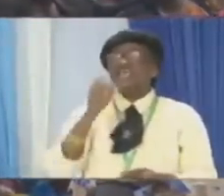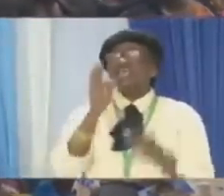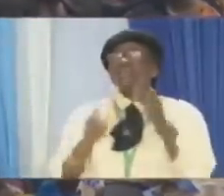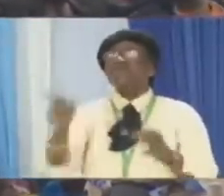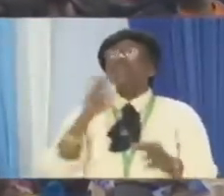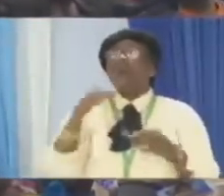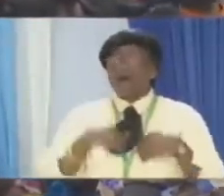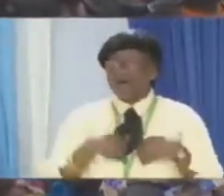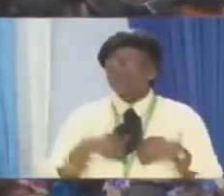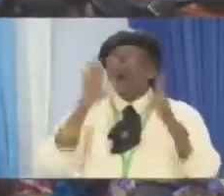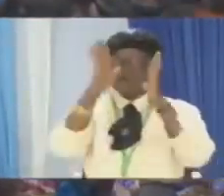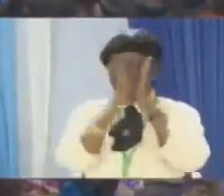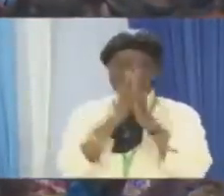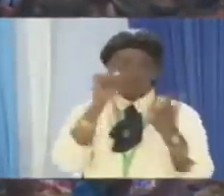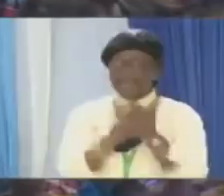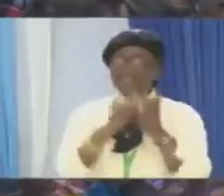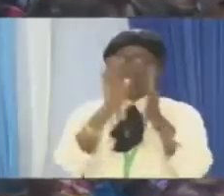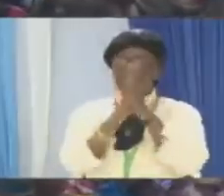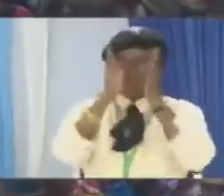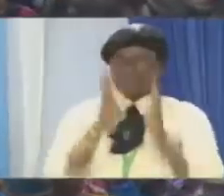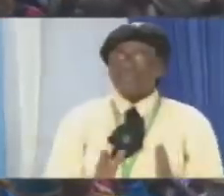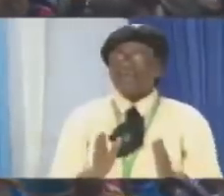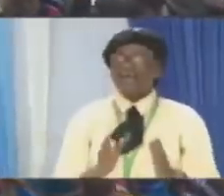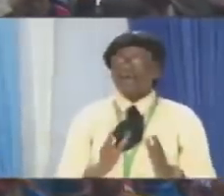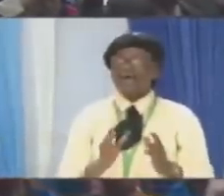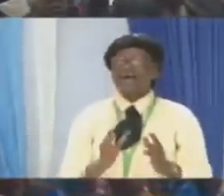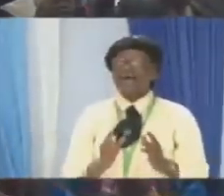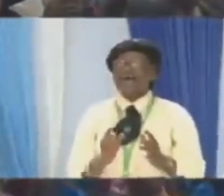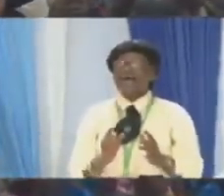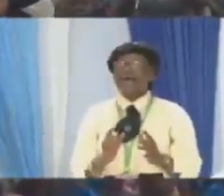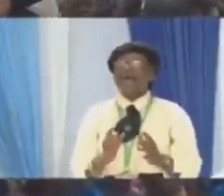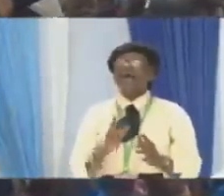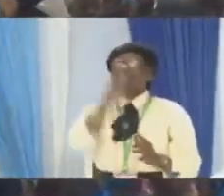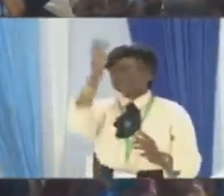sincerely from your heart, let God have mercy on you.